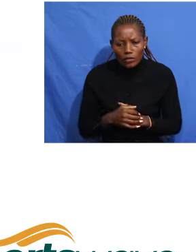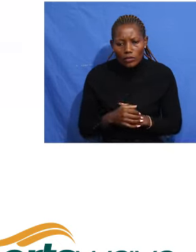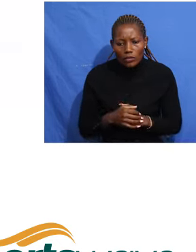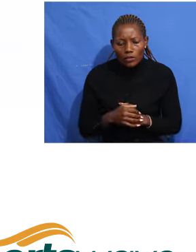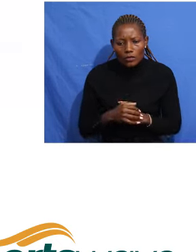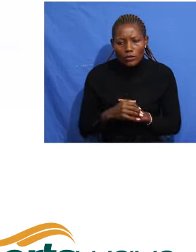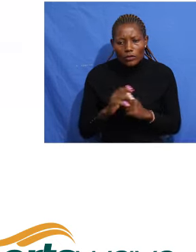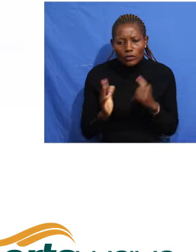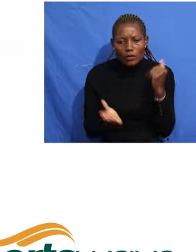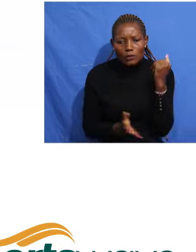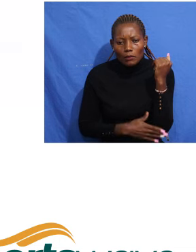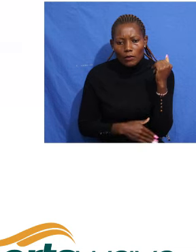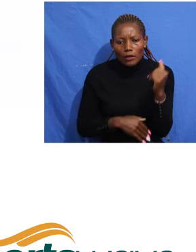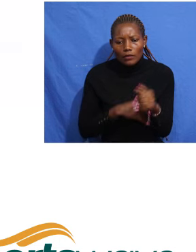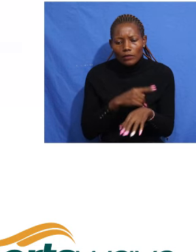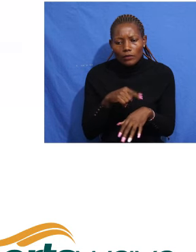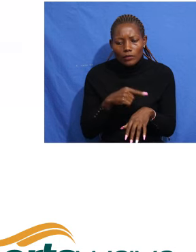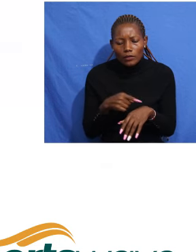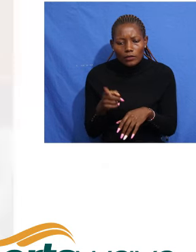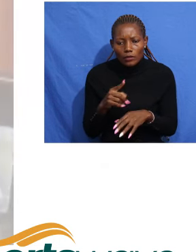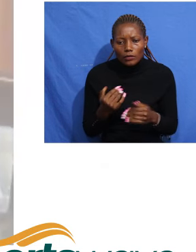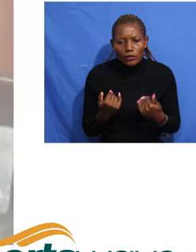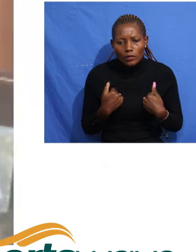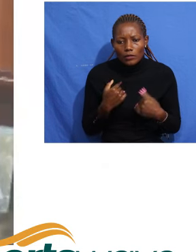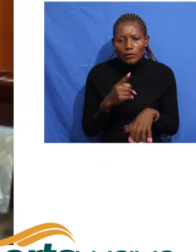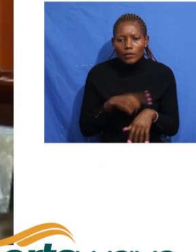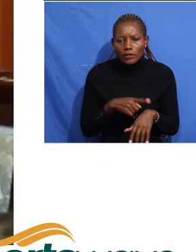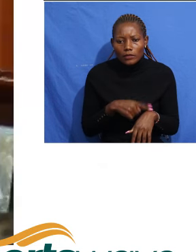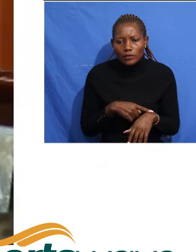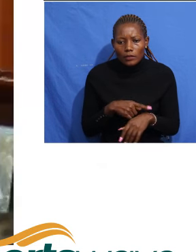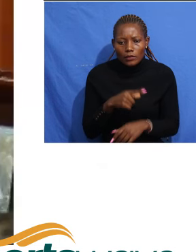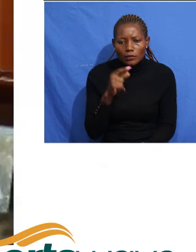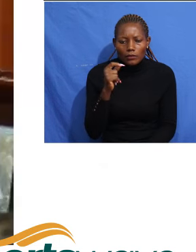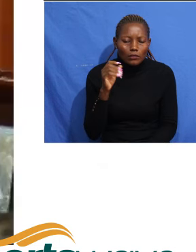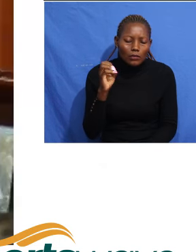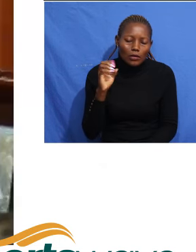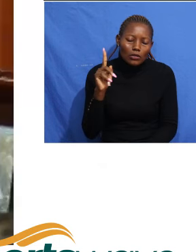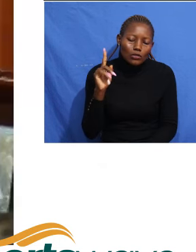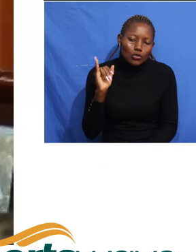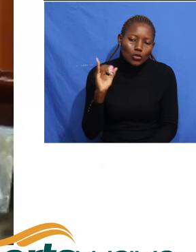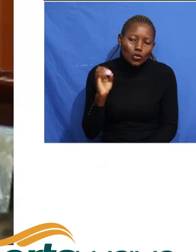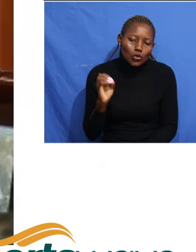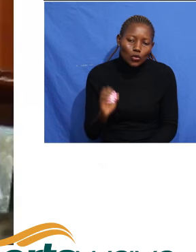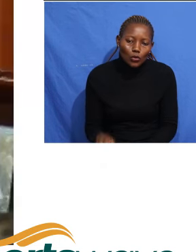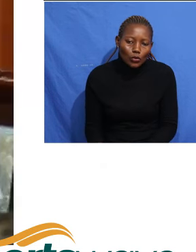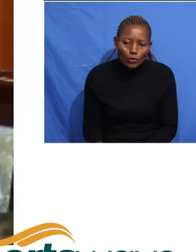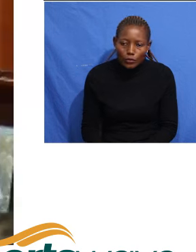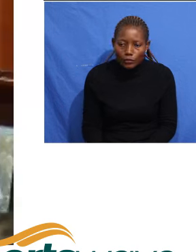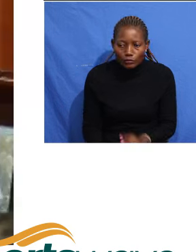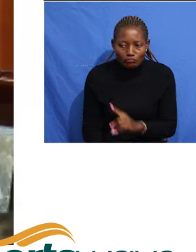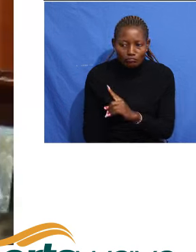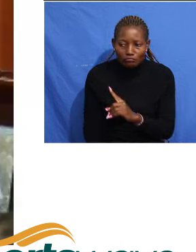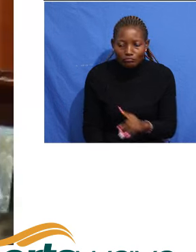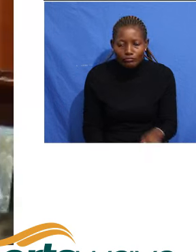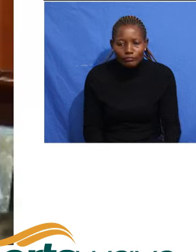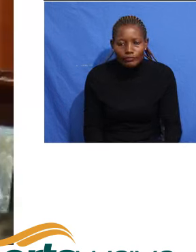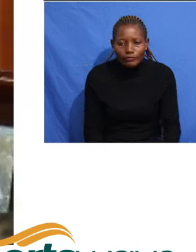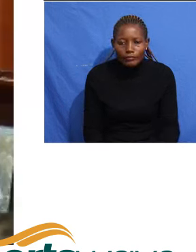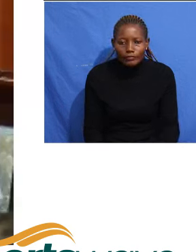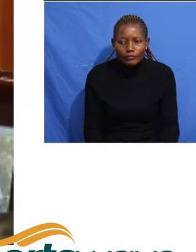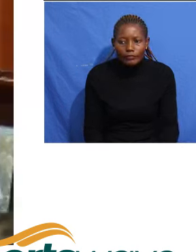to the sleeping time. That is Tokyo. I'm one of the citizens,